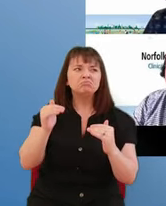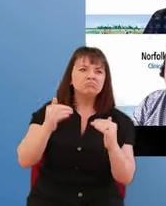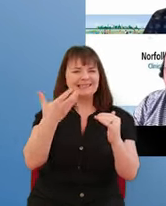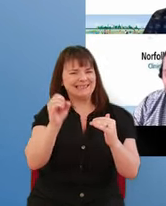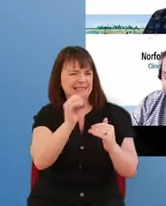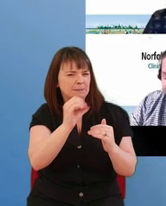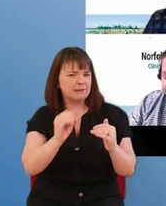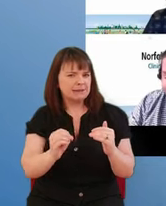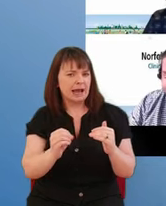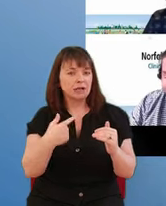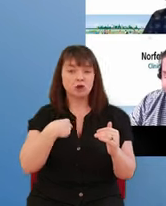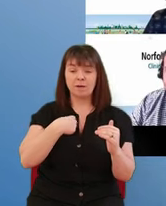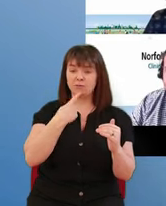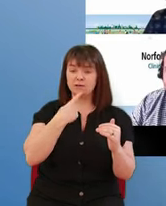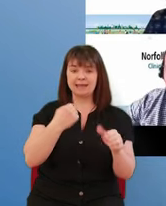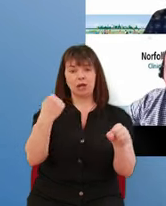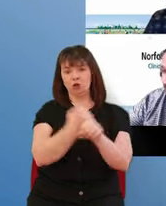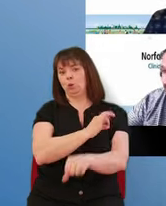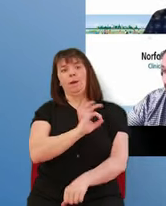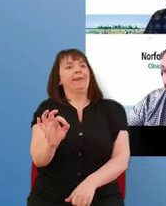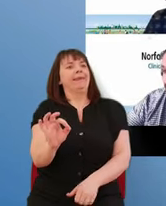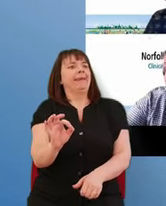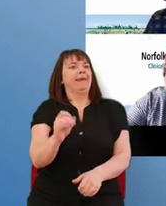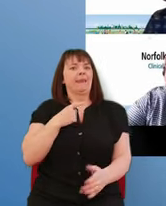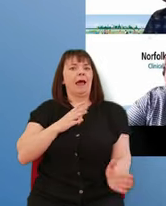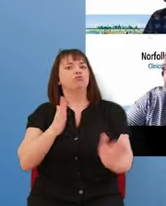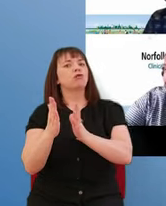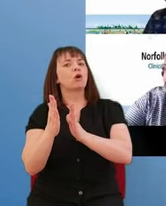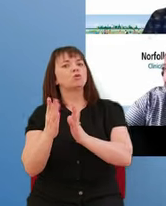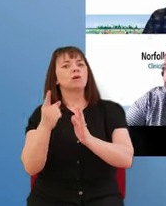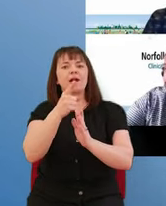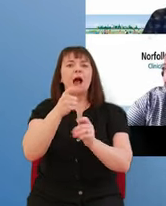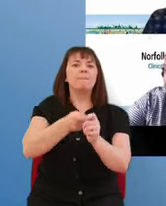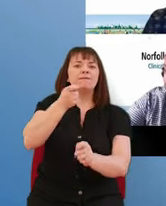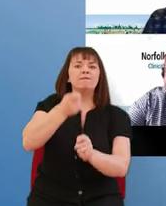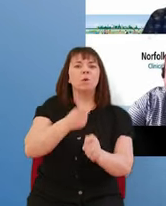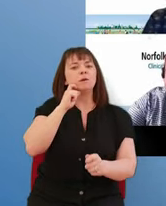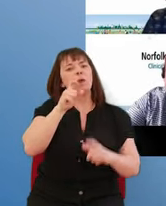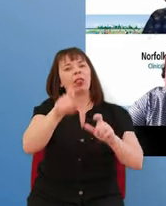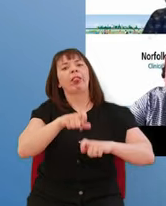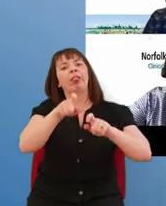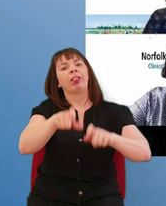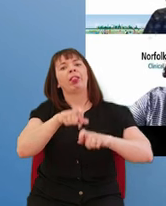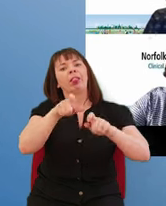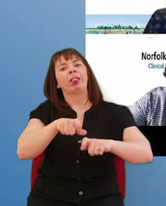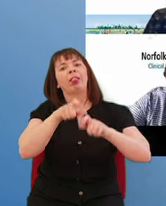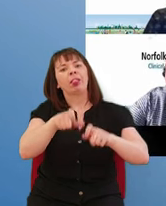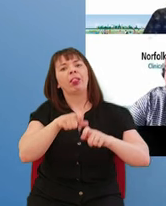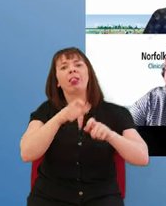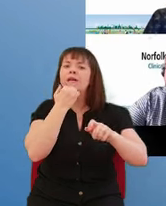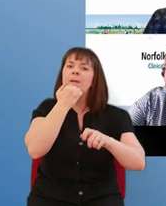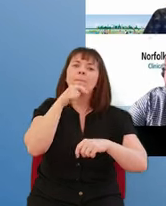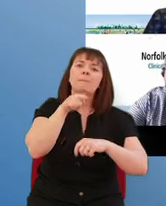needs to be described. So within the paper, what I would like to take you through today is to focus on our proposed approach